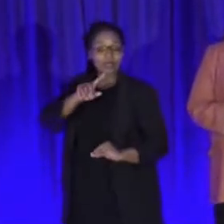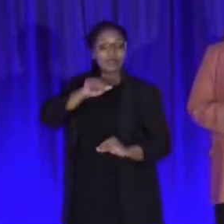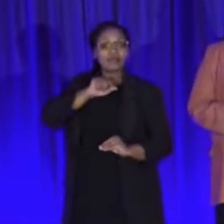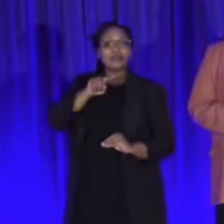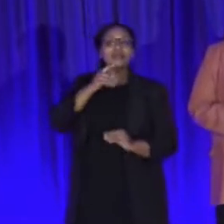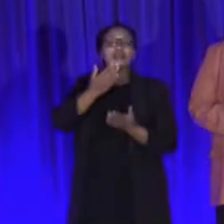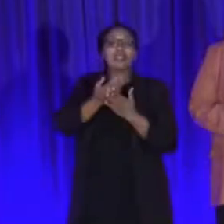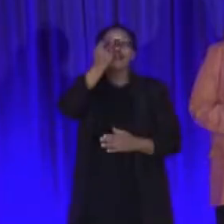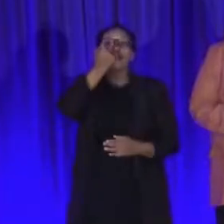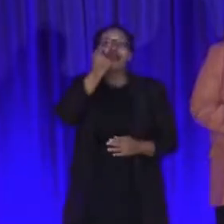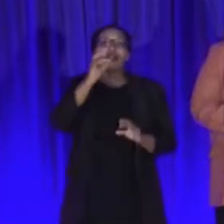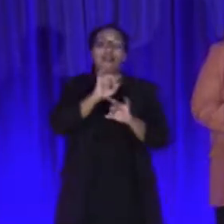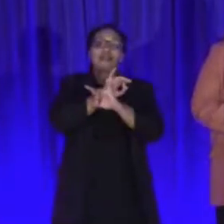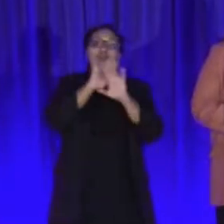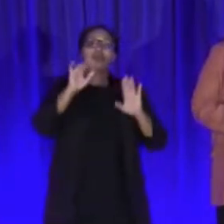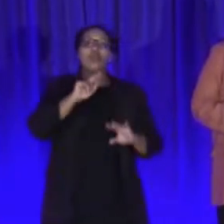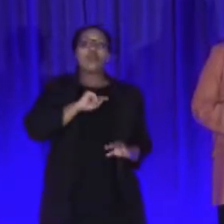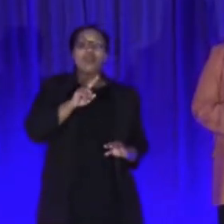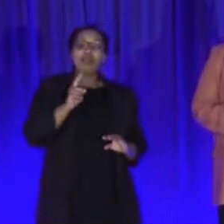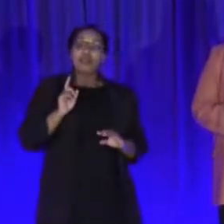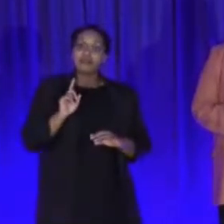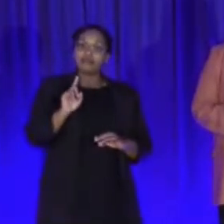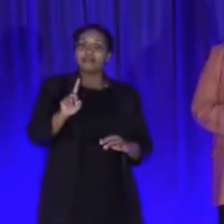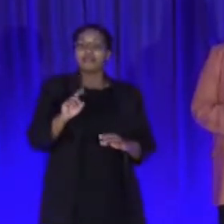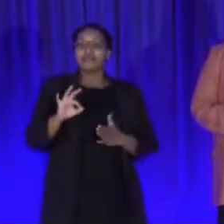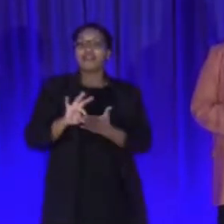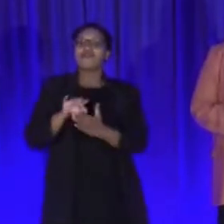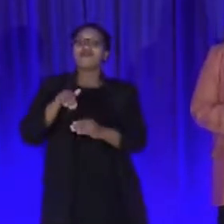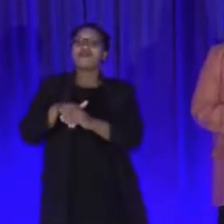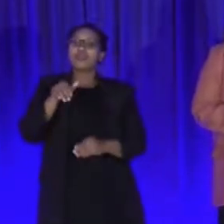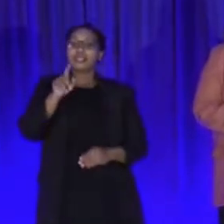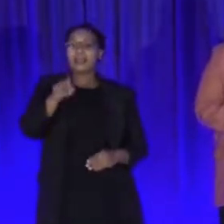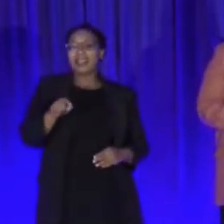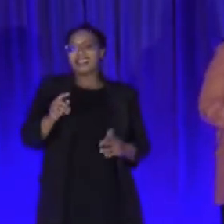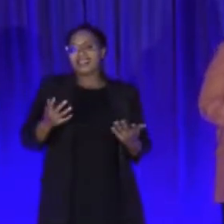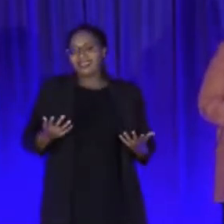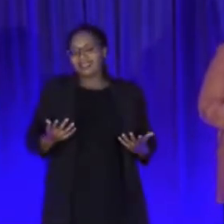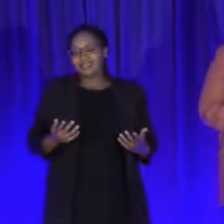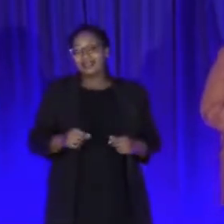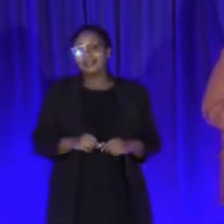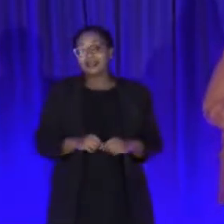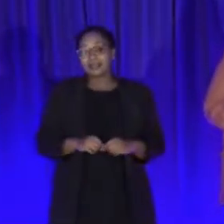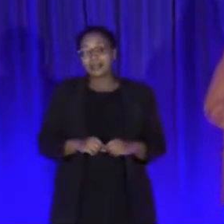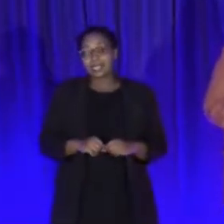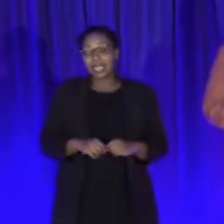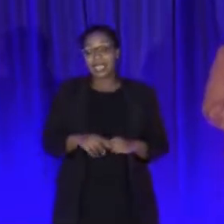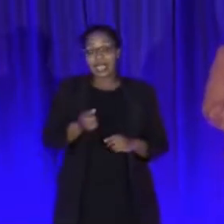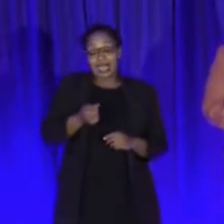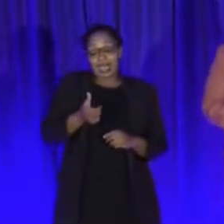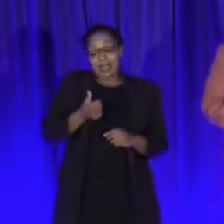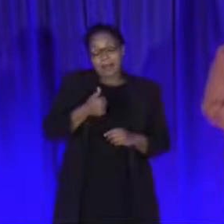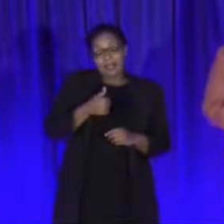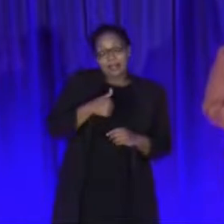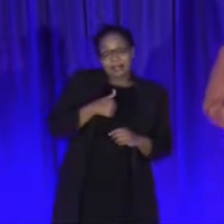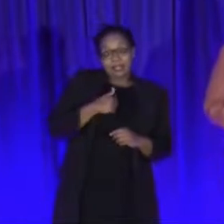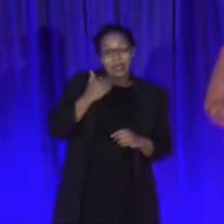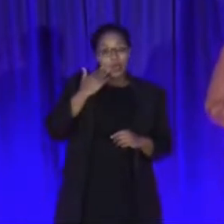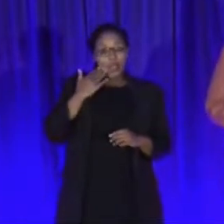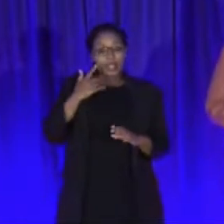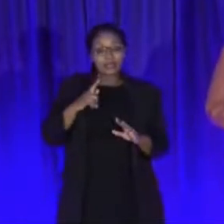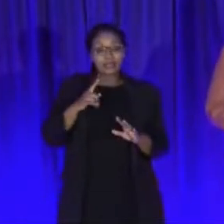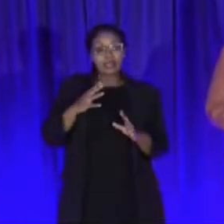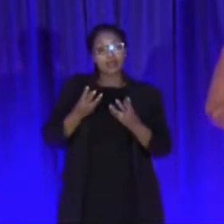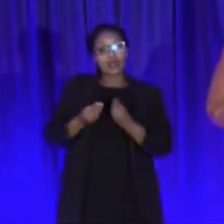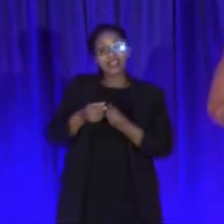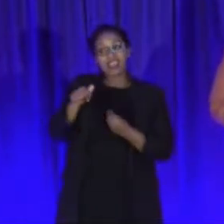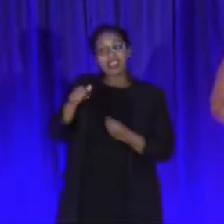to why we go to vote? And a bit of me, when I sit around some people,